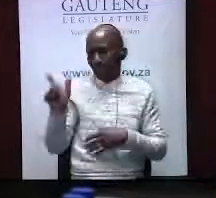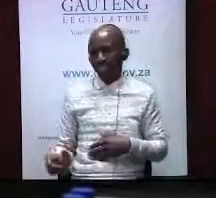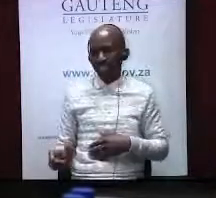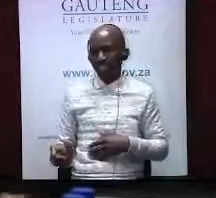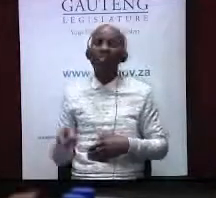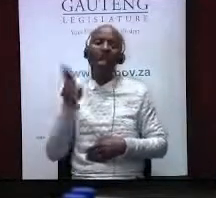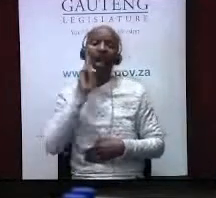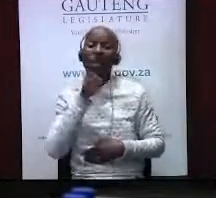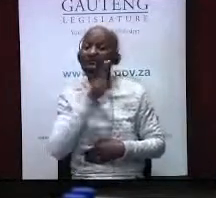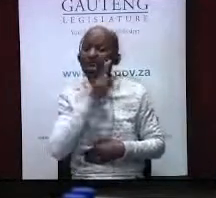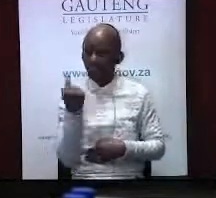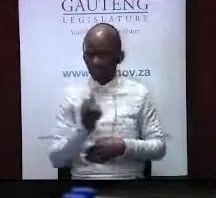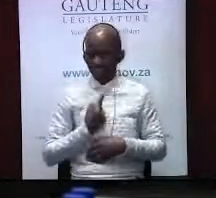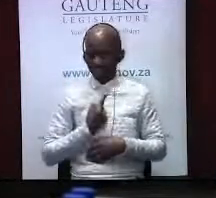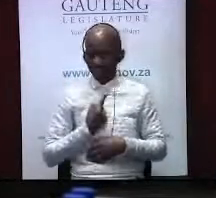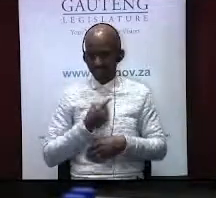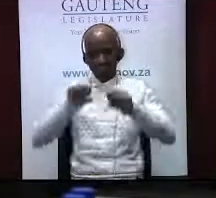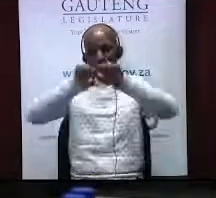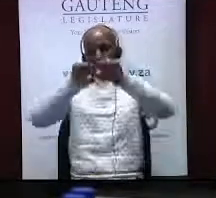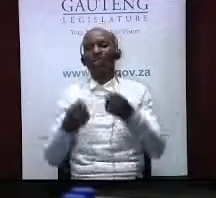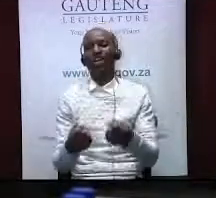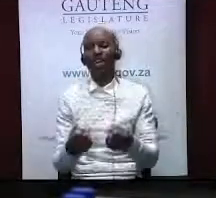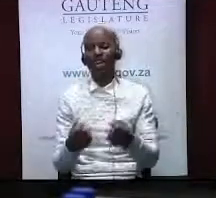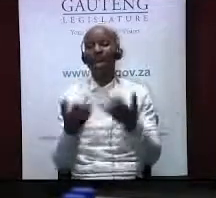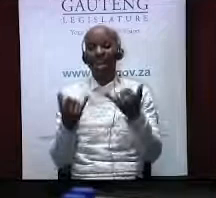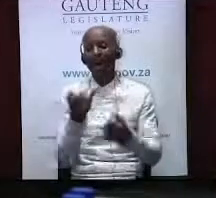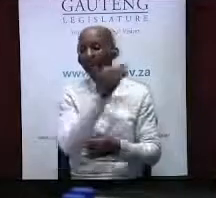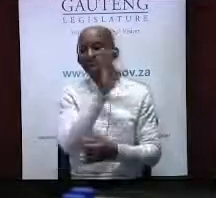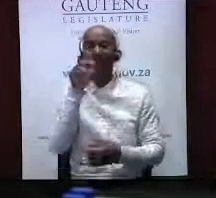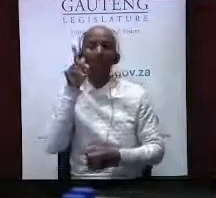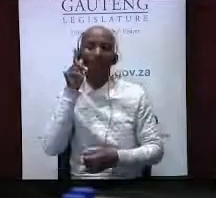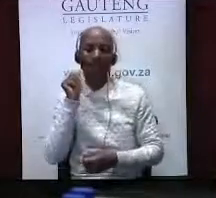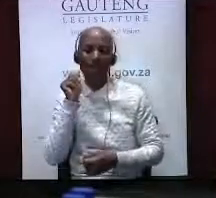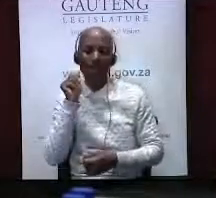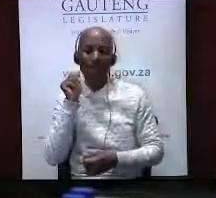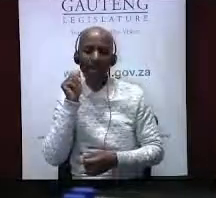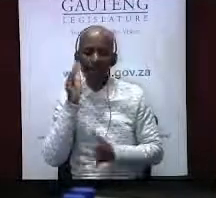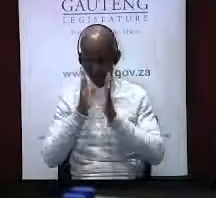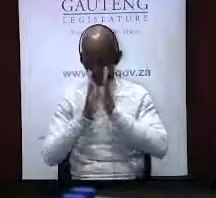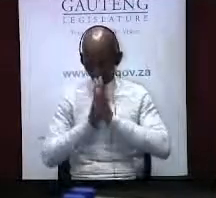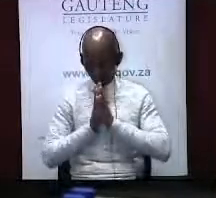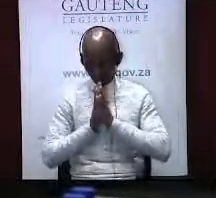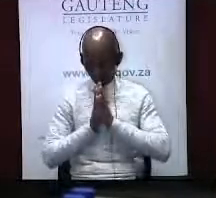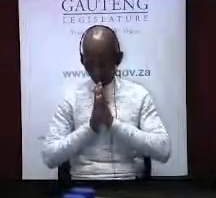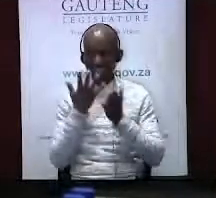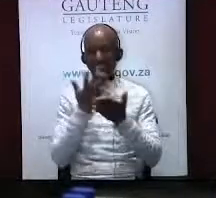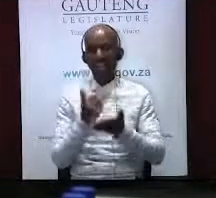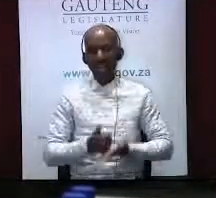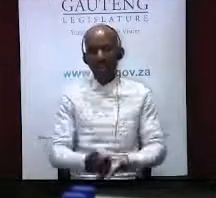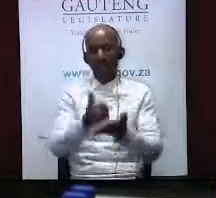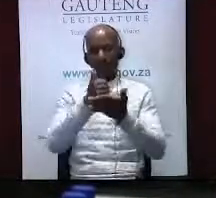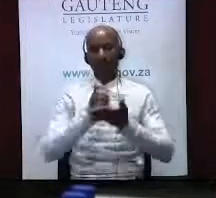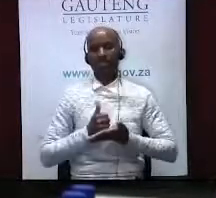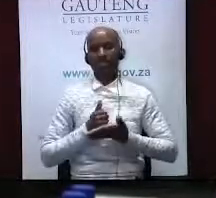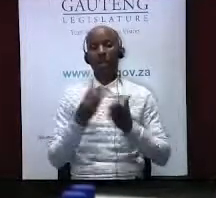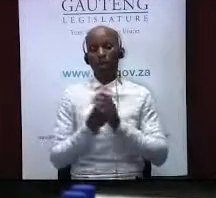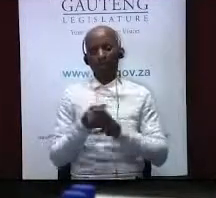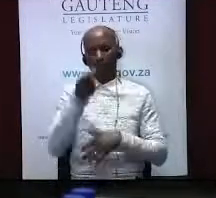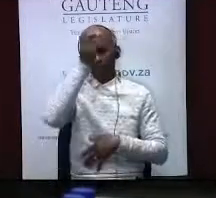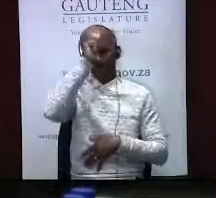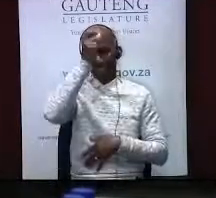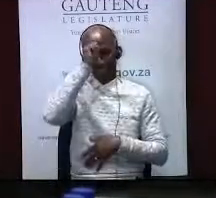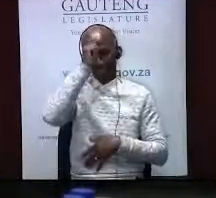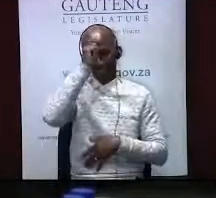even the uncle himself is broken. So if the men in the churches can help us with our